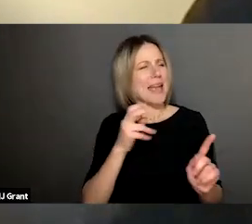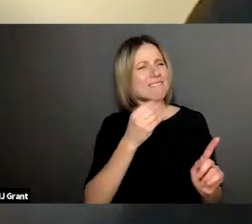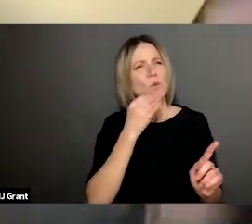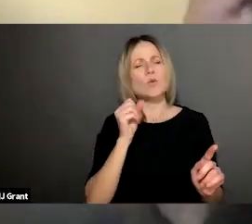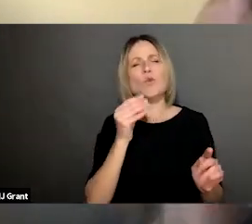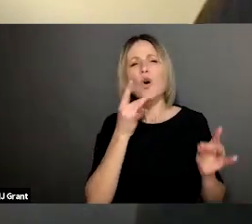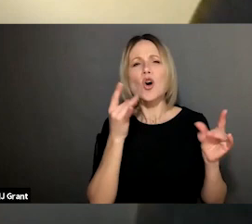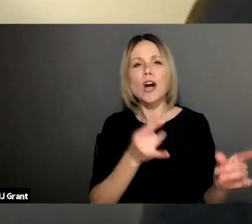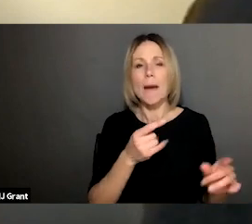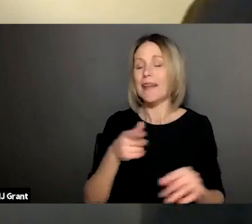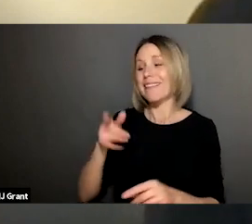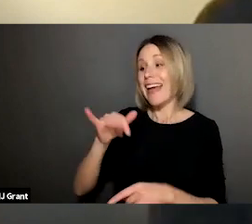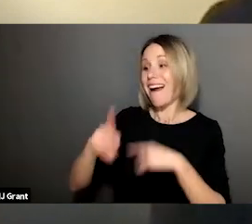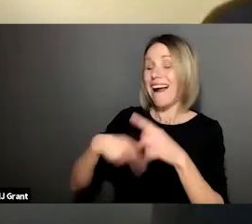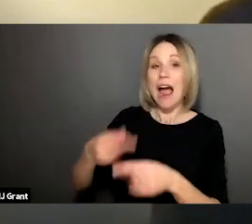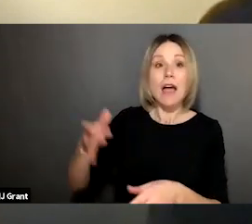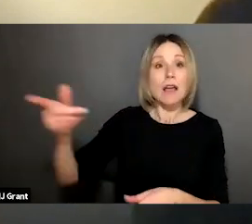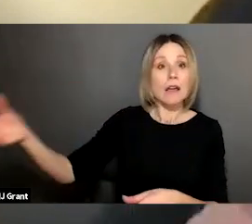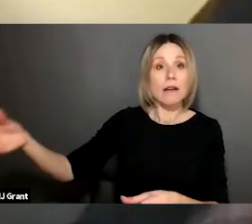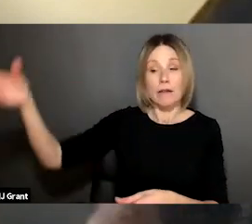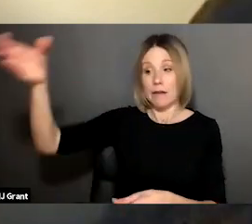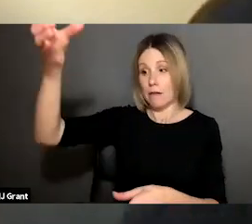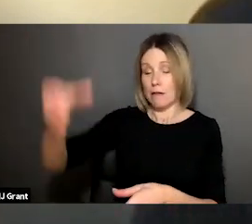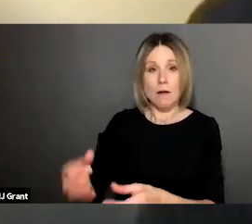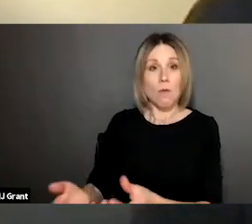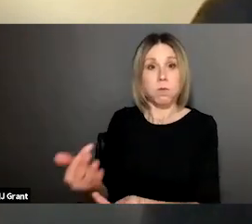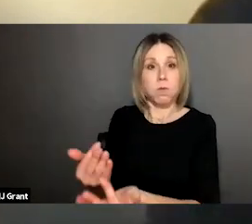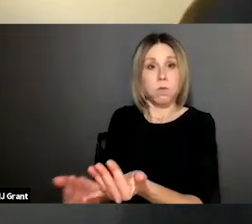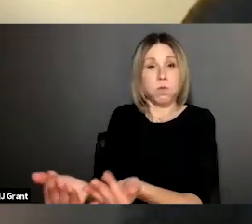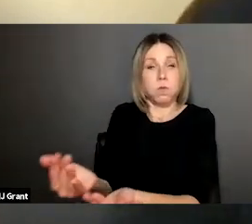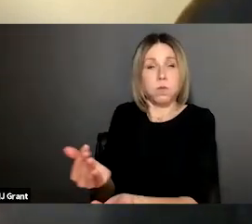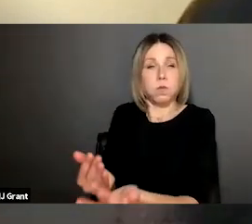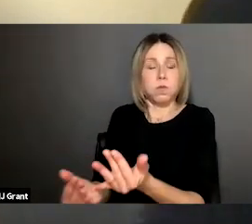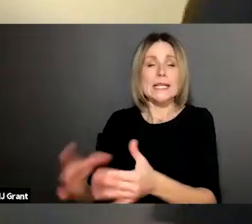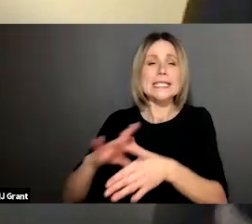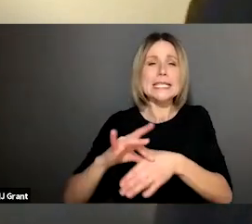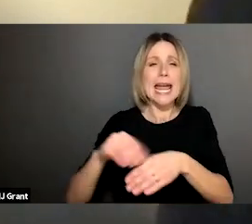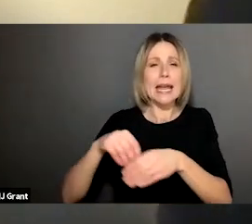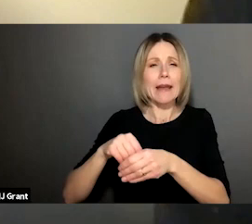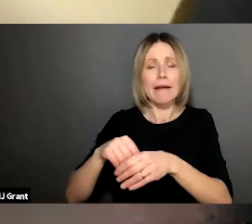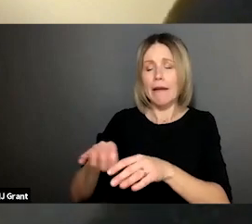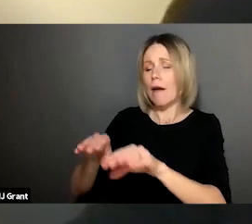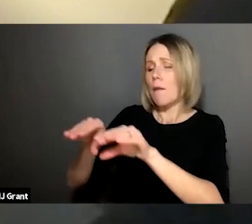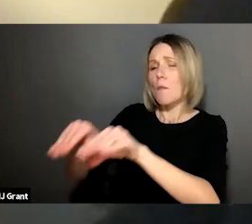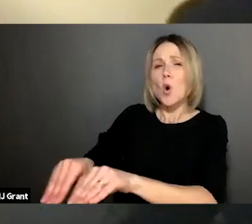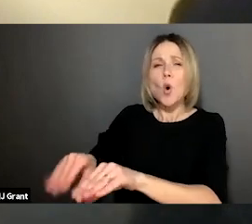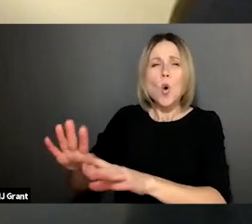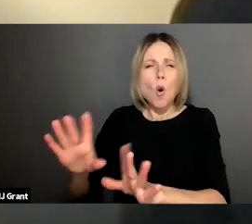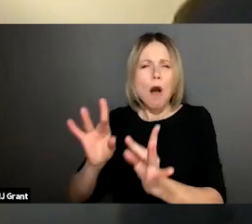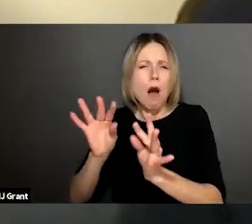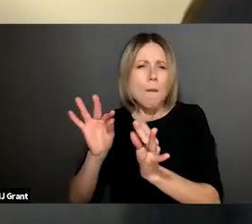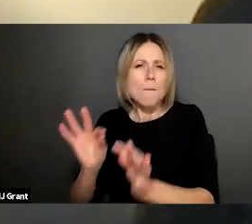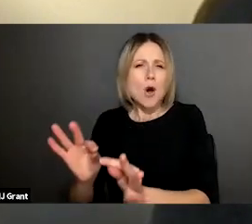cook a steak to a perfect temperature that allows you to sear it off, and then it's no worries